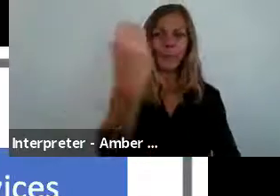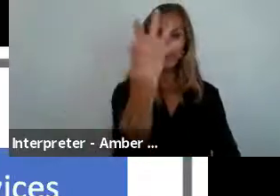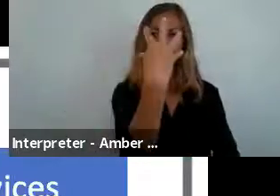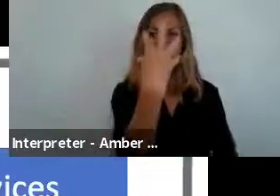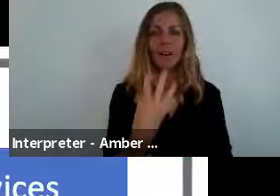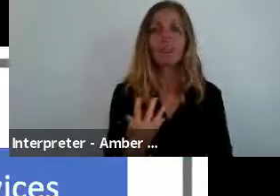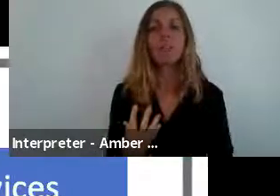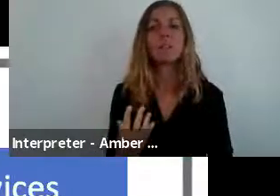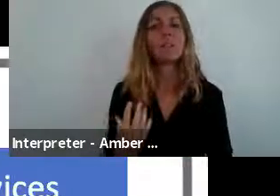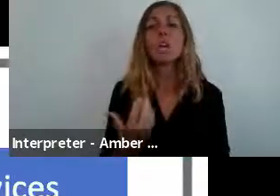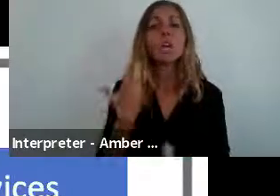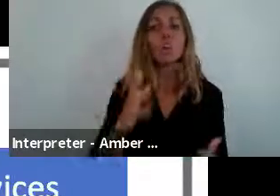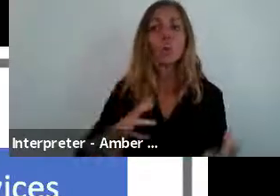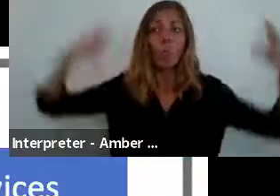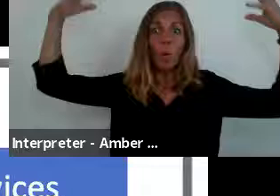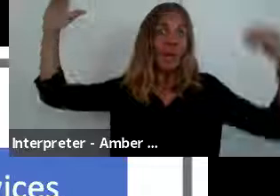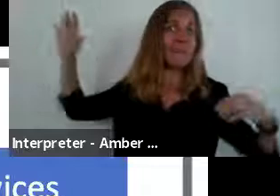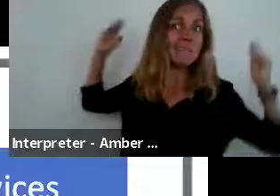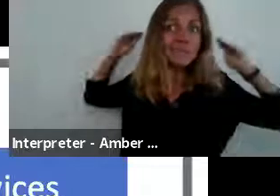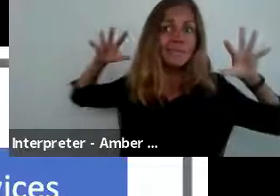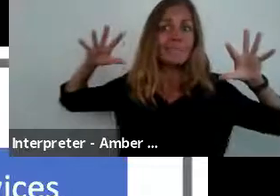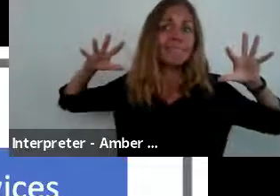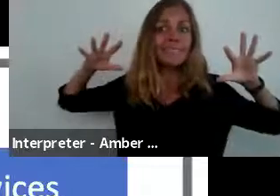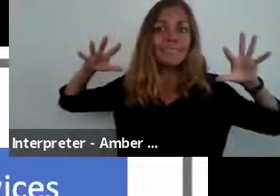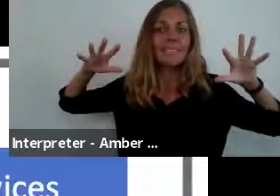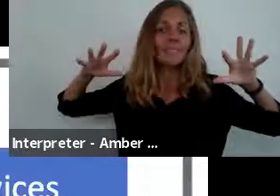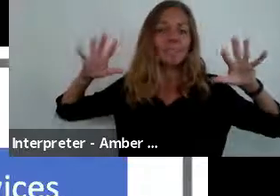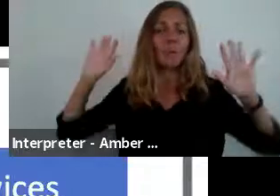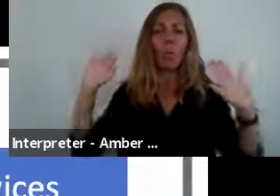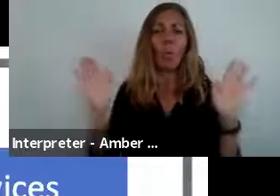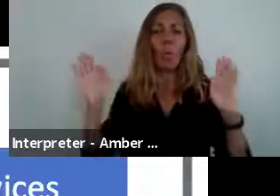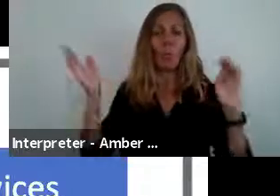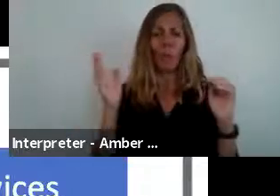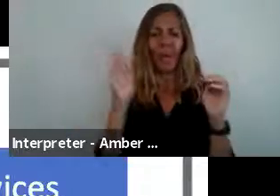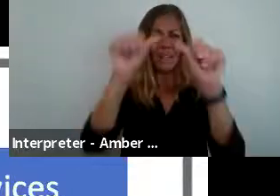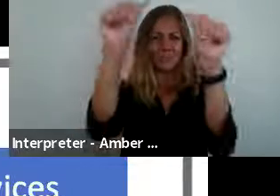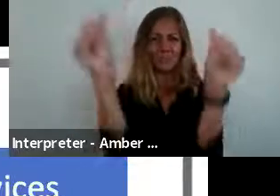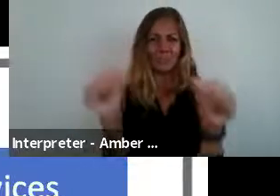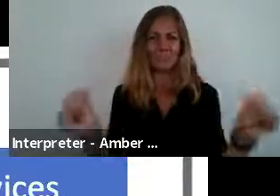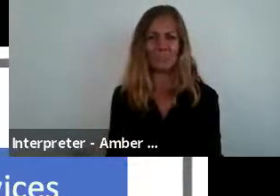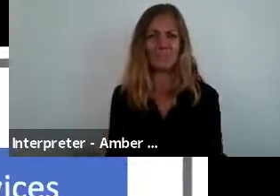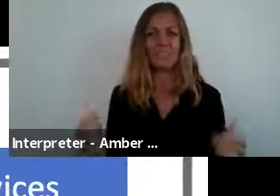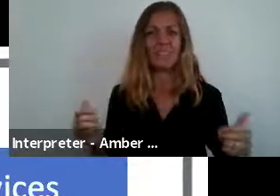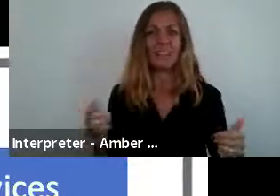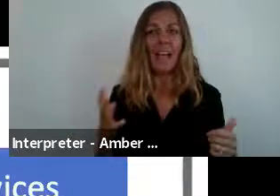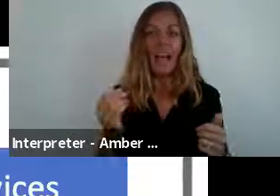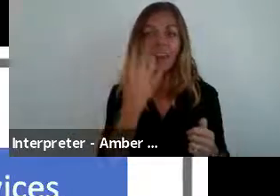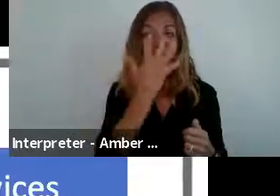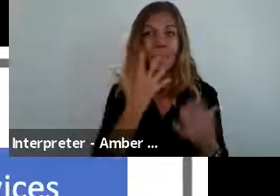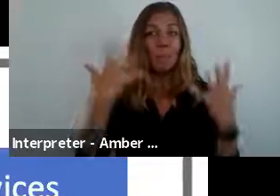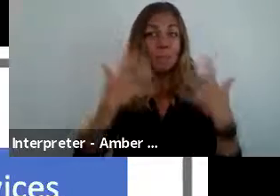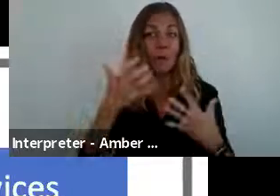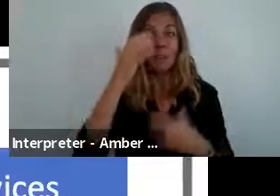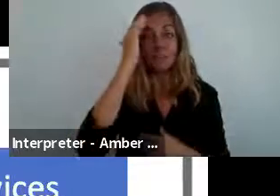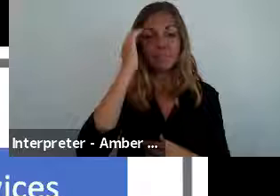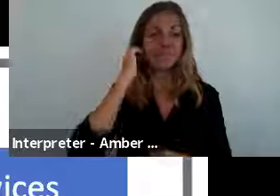You don't ever want lights behind you that will just give you a halo and also kind of darken your face